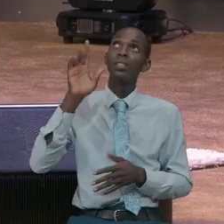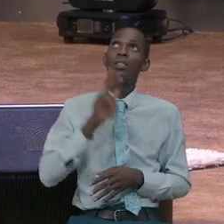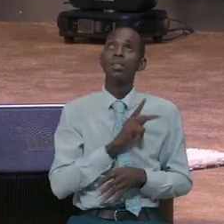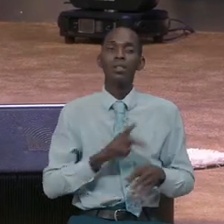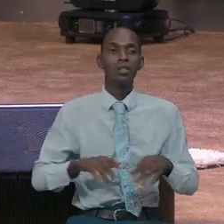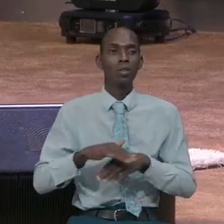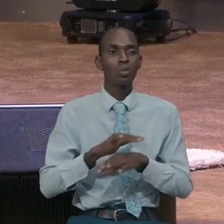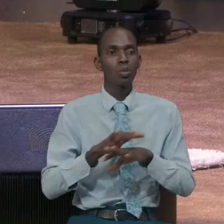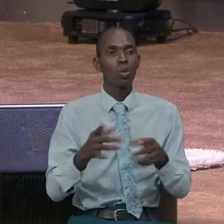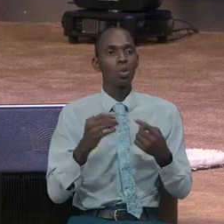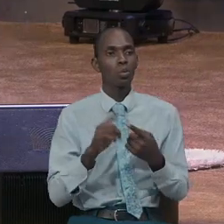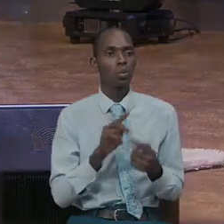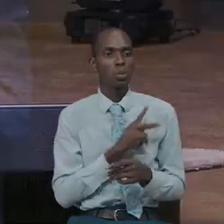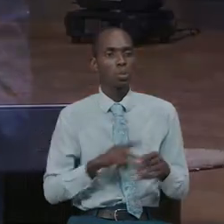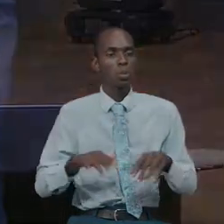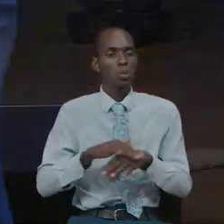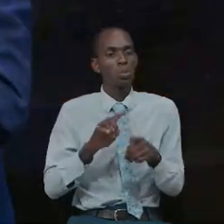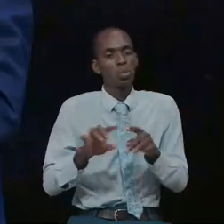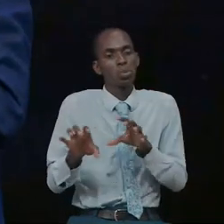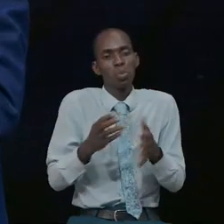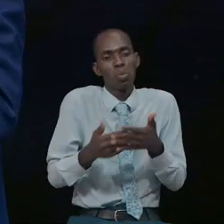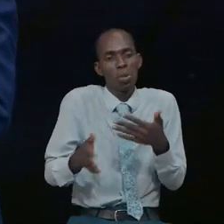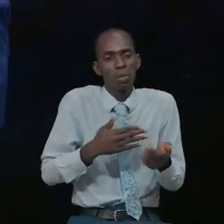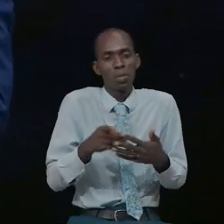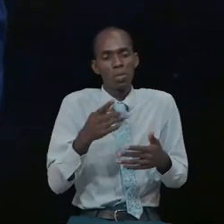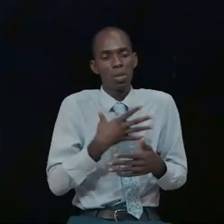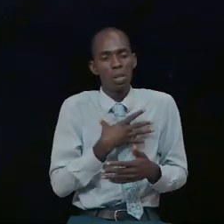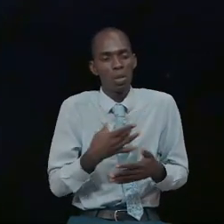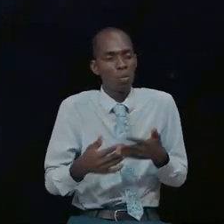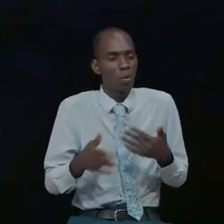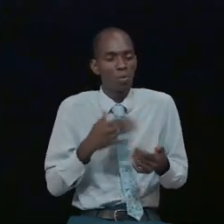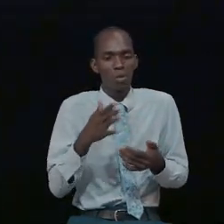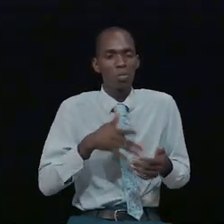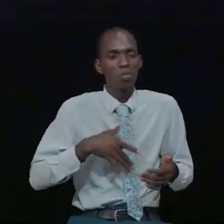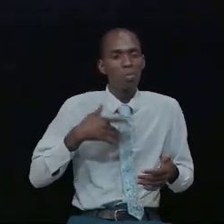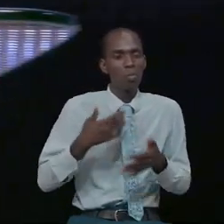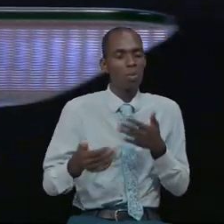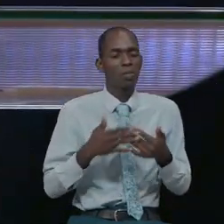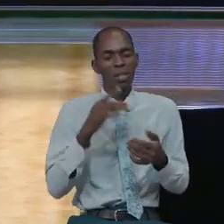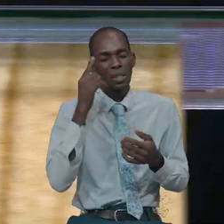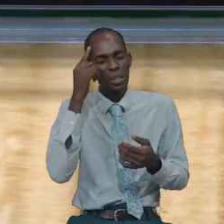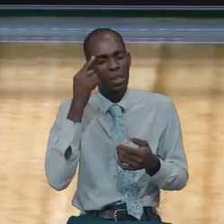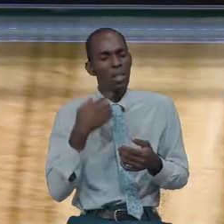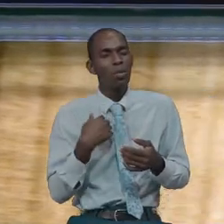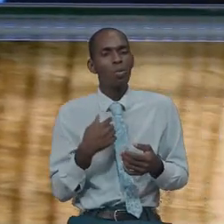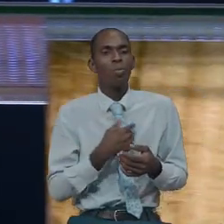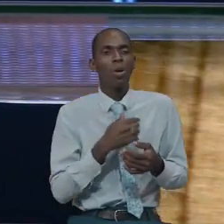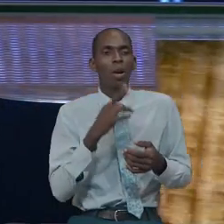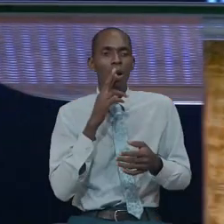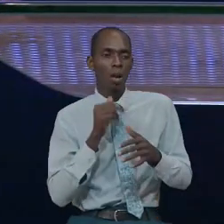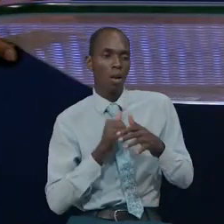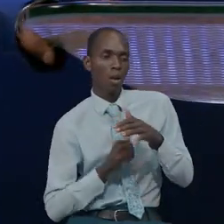the kingdom to just do whatever you like, whatever we feel, whatever we think. And we're under